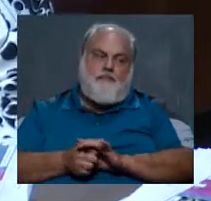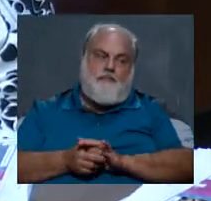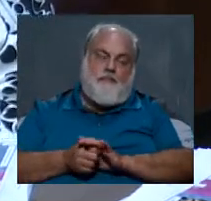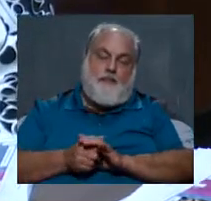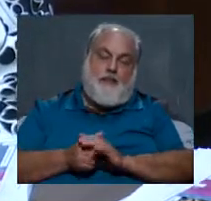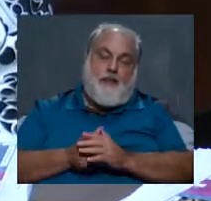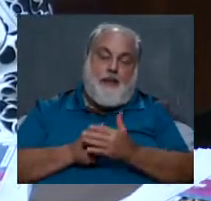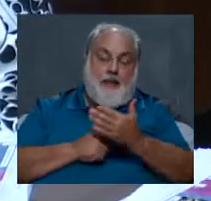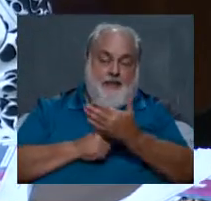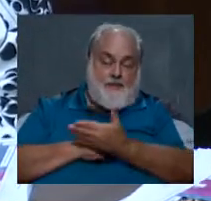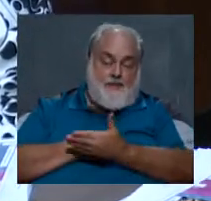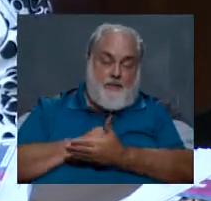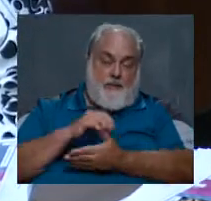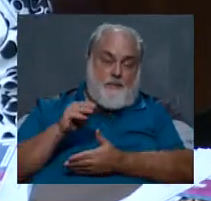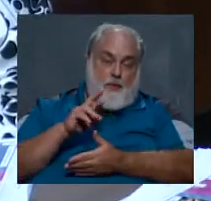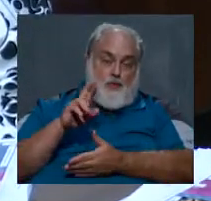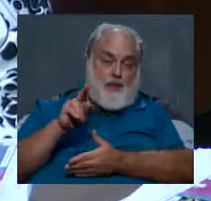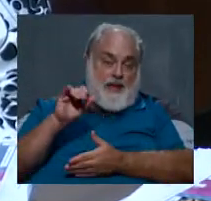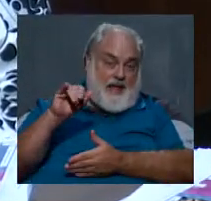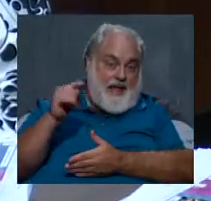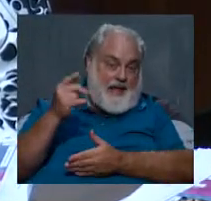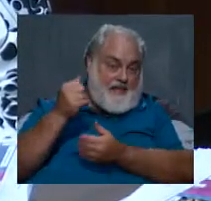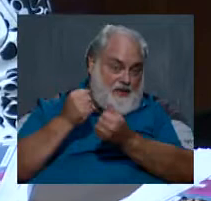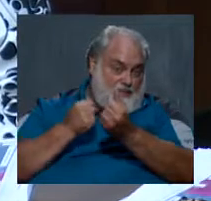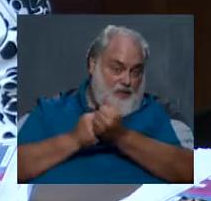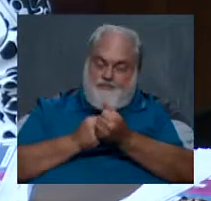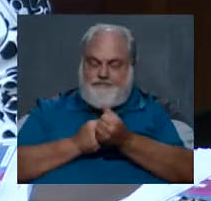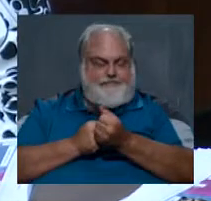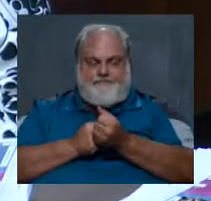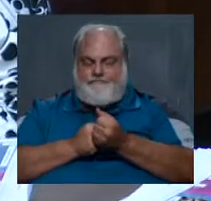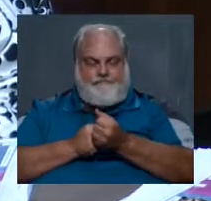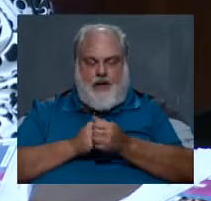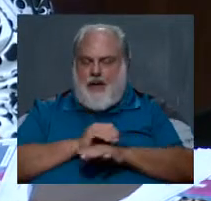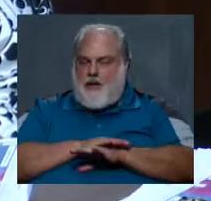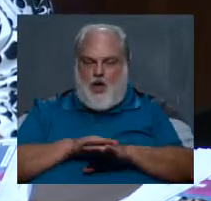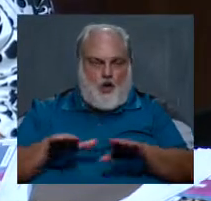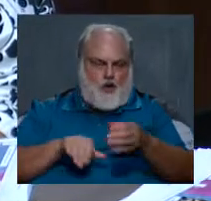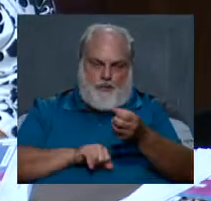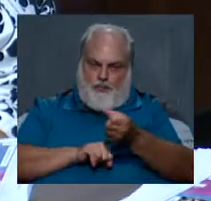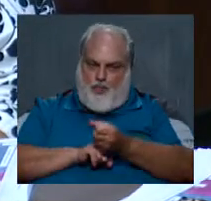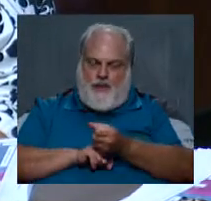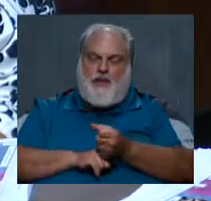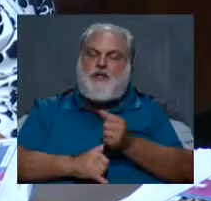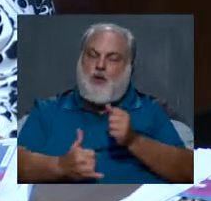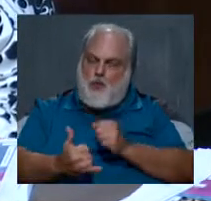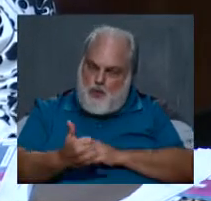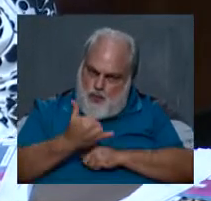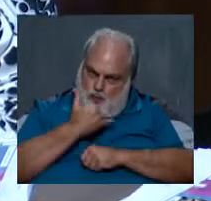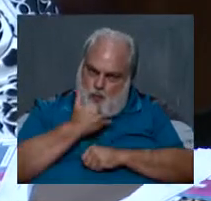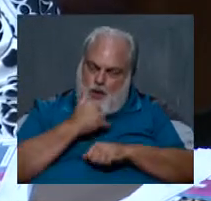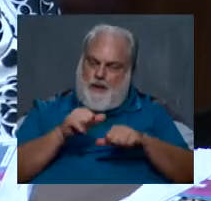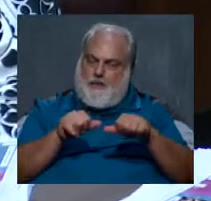unlike my friend Mr. Keith over there, this is the wrong place for this thing.